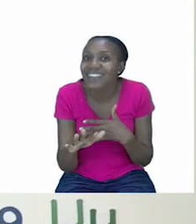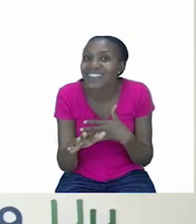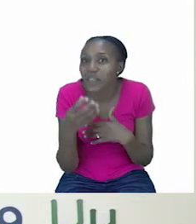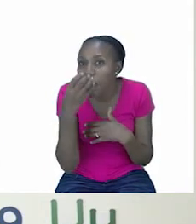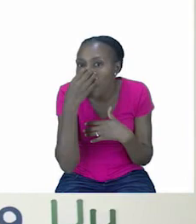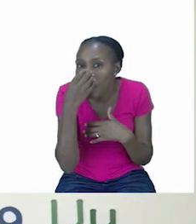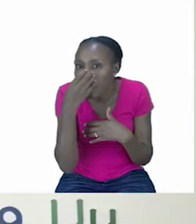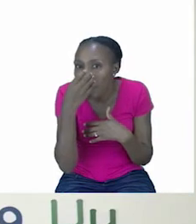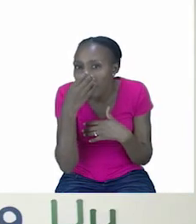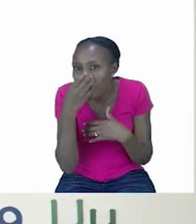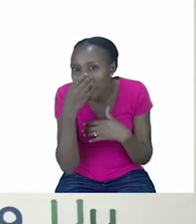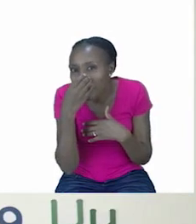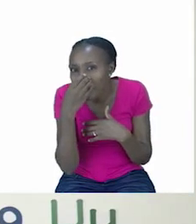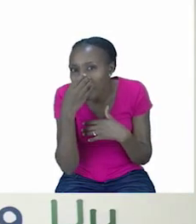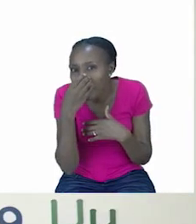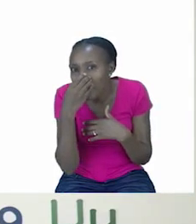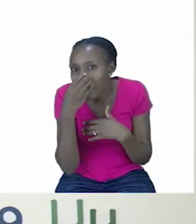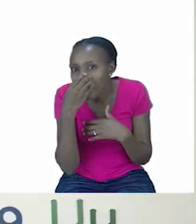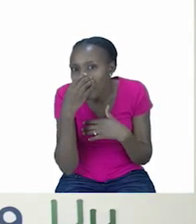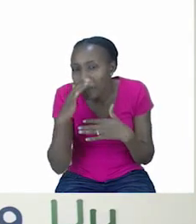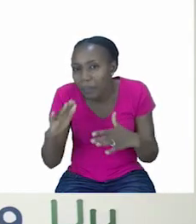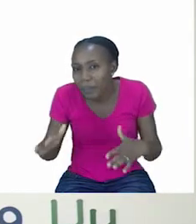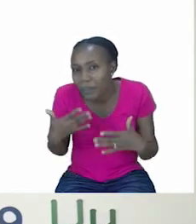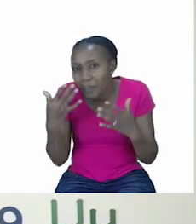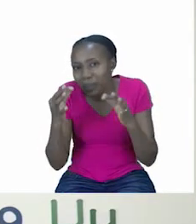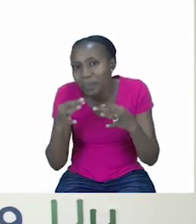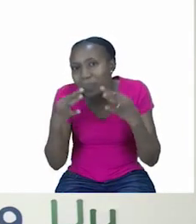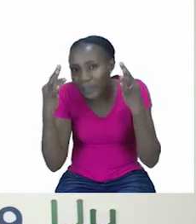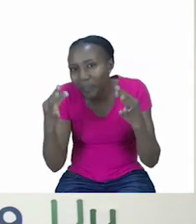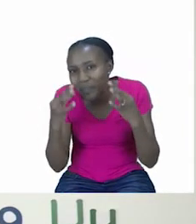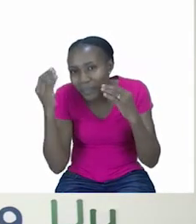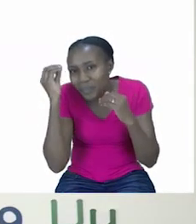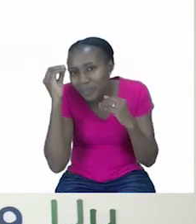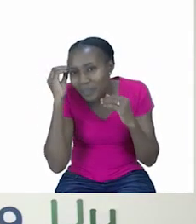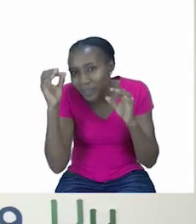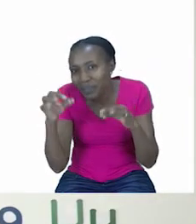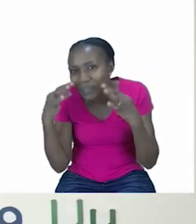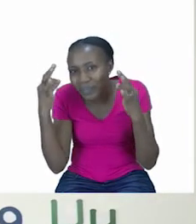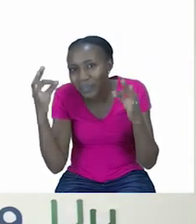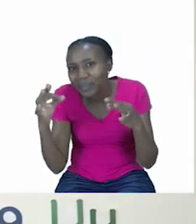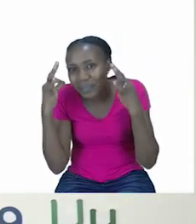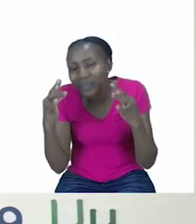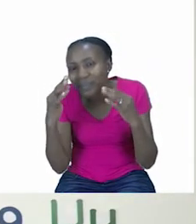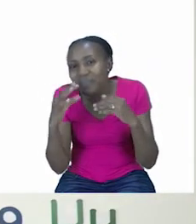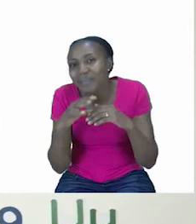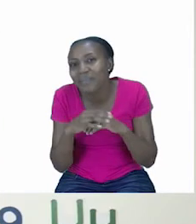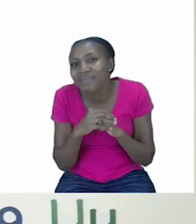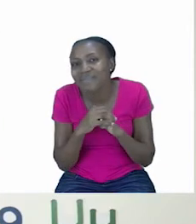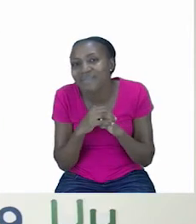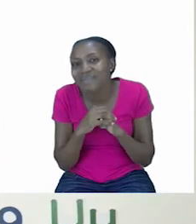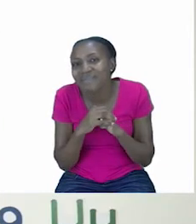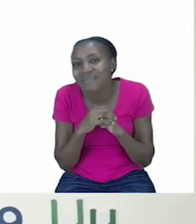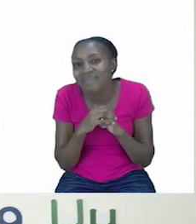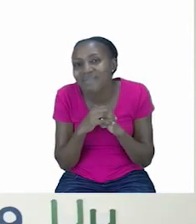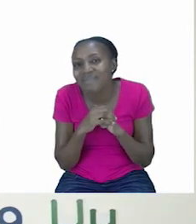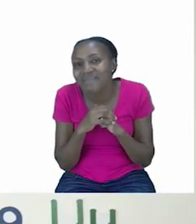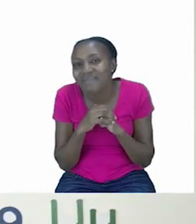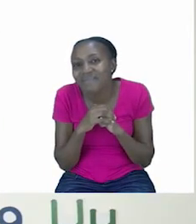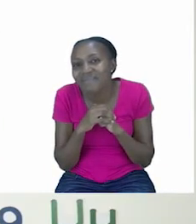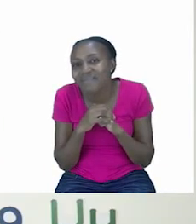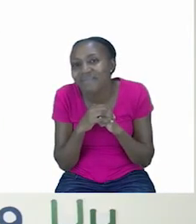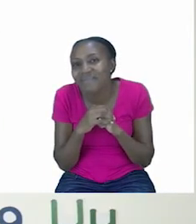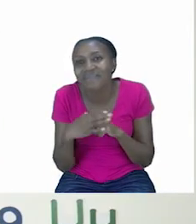to sing for our special friends. Do you think you can sing for them? Wonderful! So, every time we